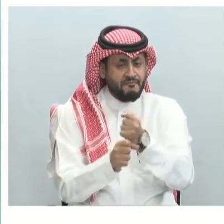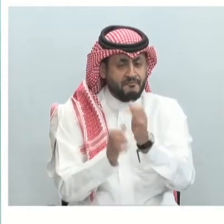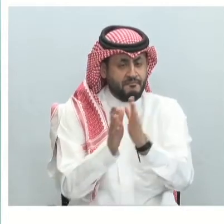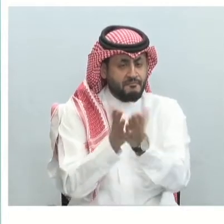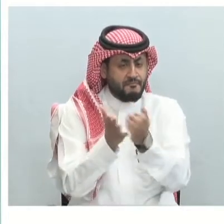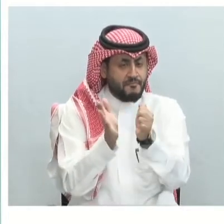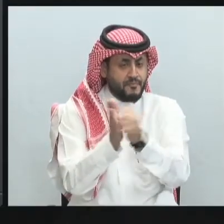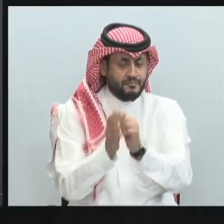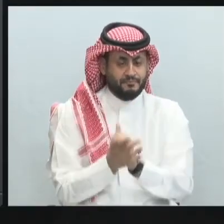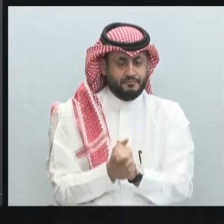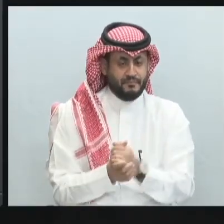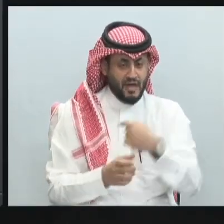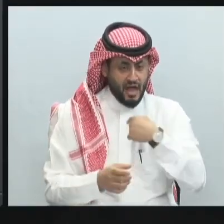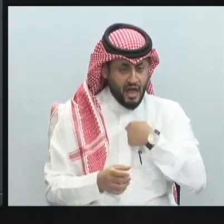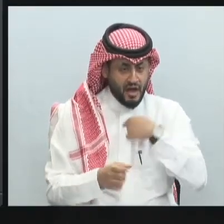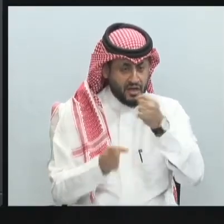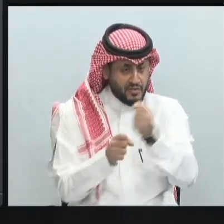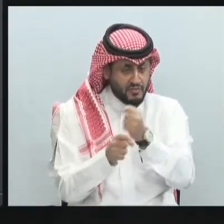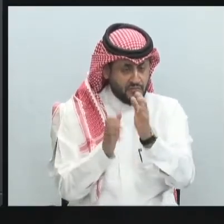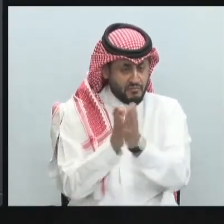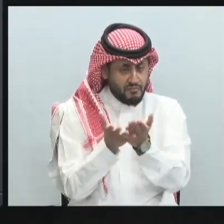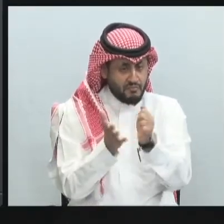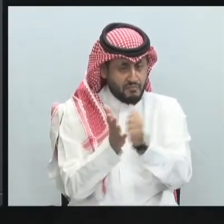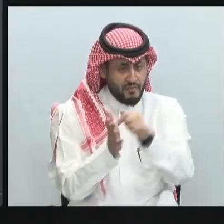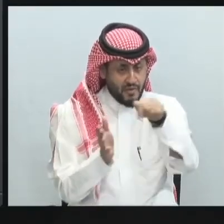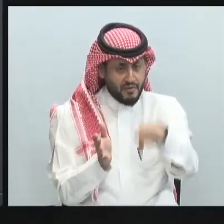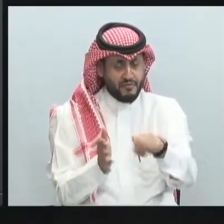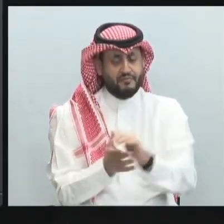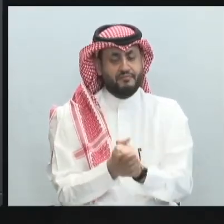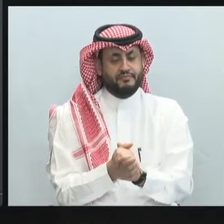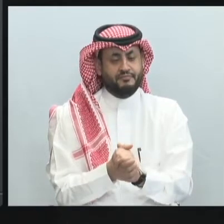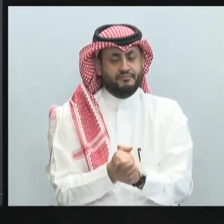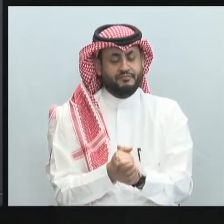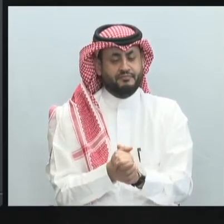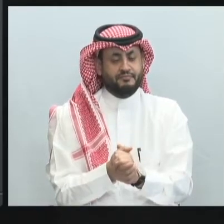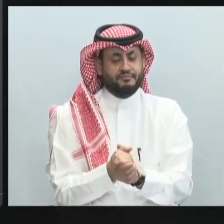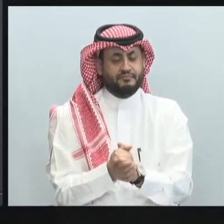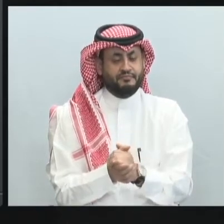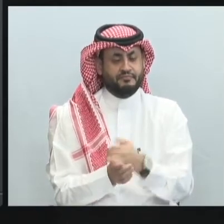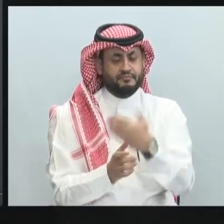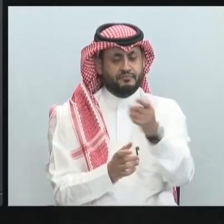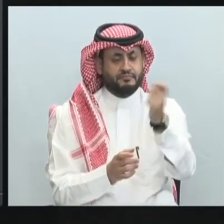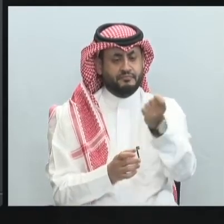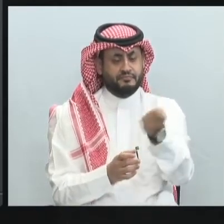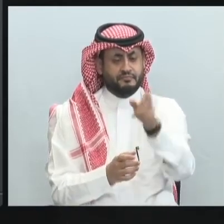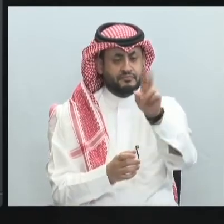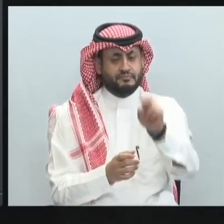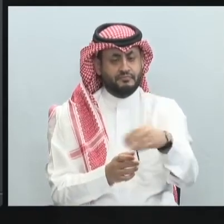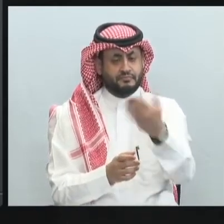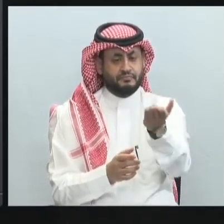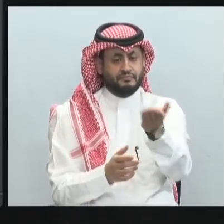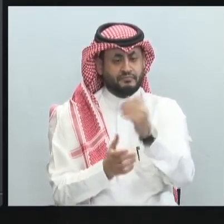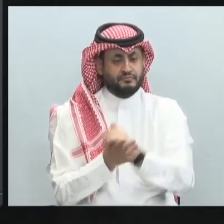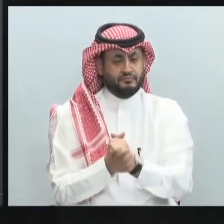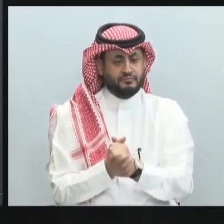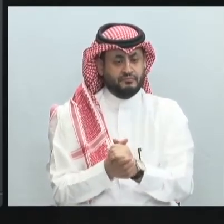I'm doing my homework. So, I opened the book and I am doing my homework. So,